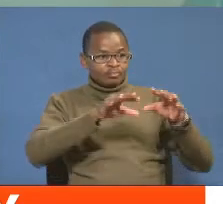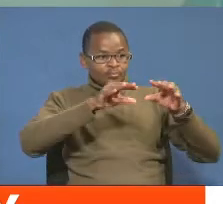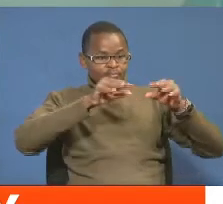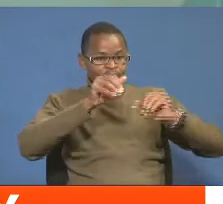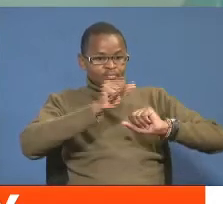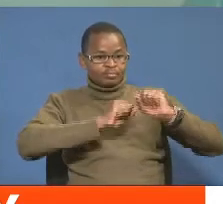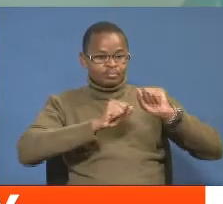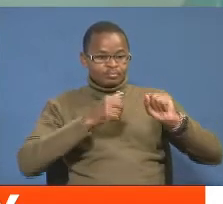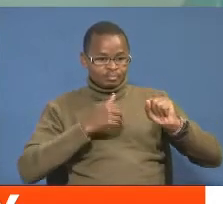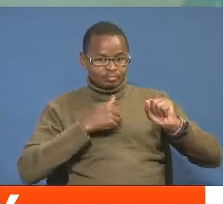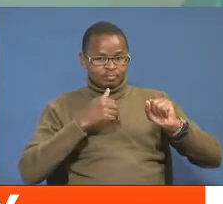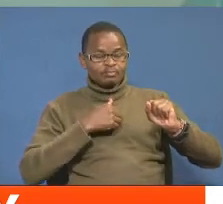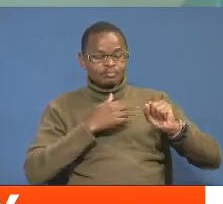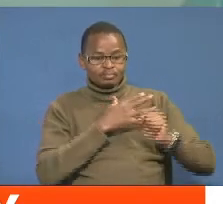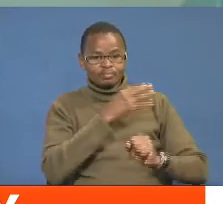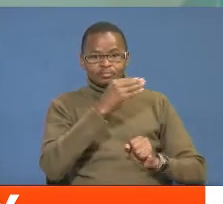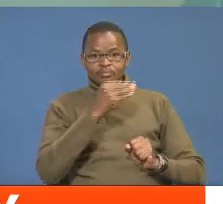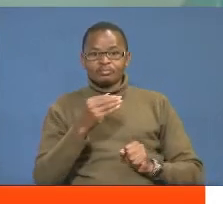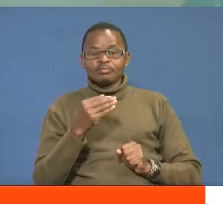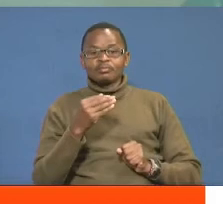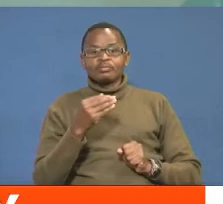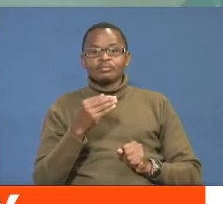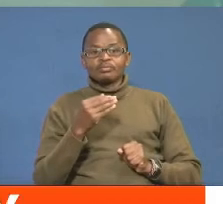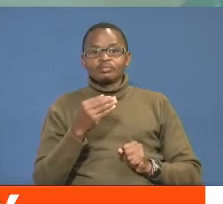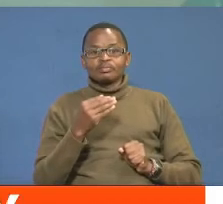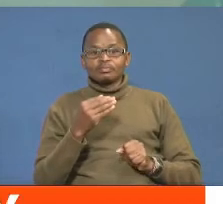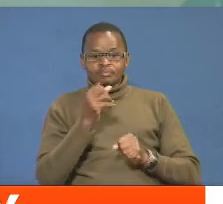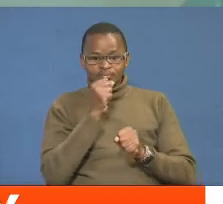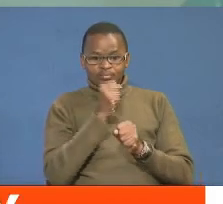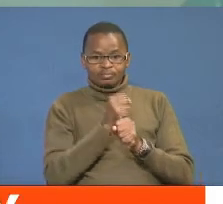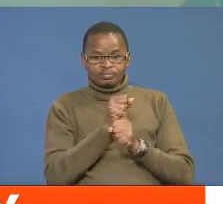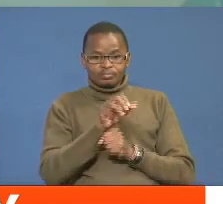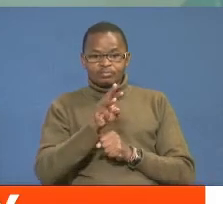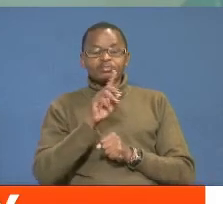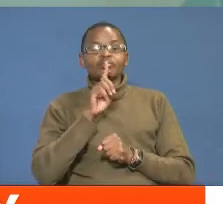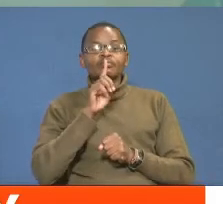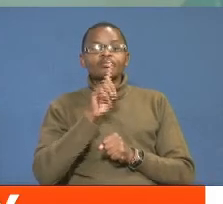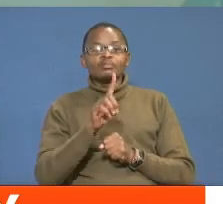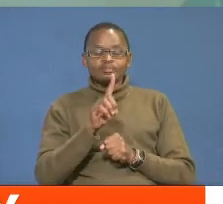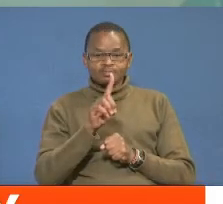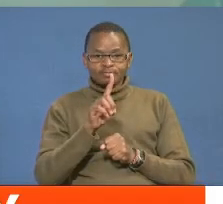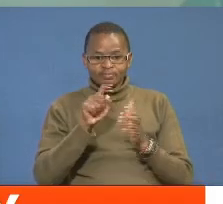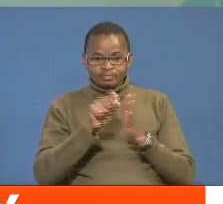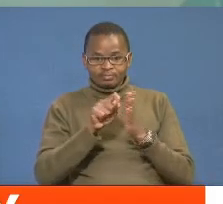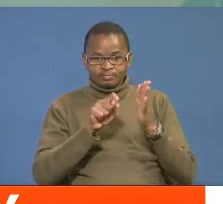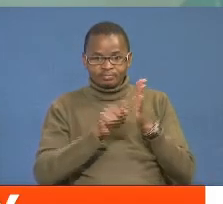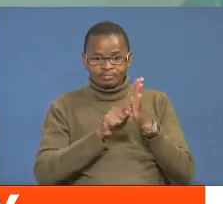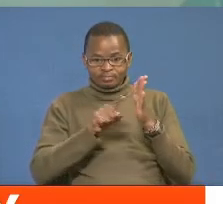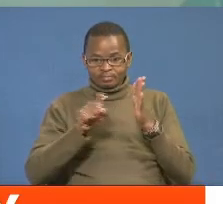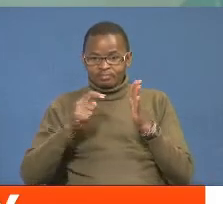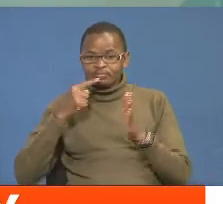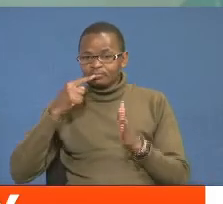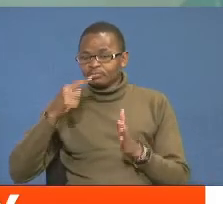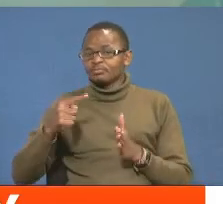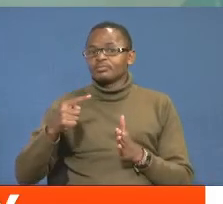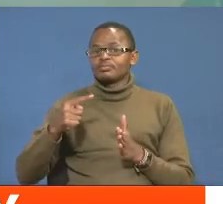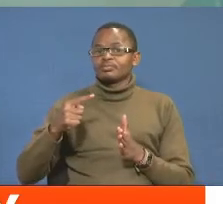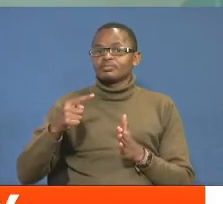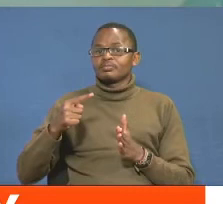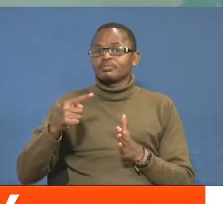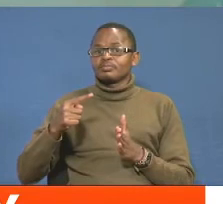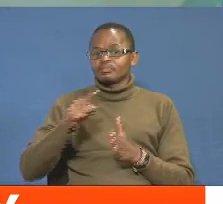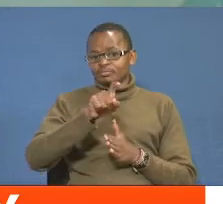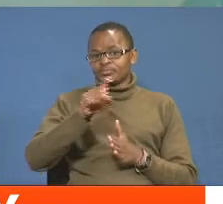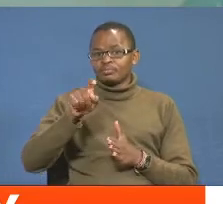those measures to heart and carry them out. Mm-hmm. So in terms of vaccination, I'll say that